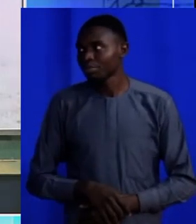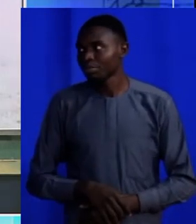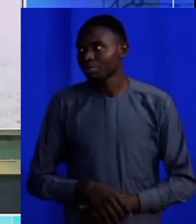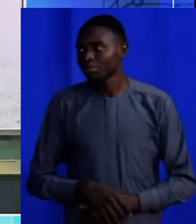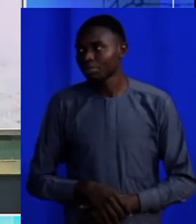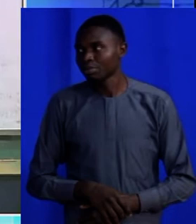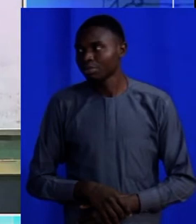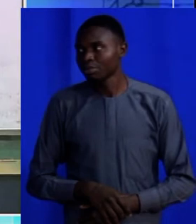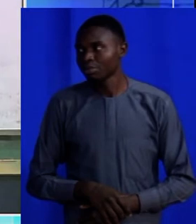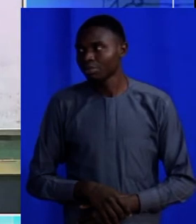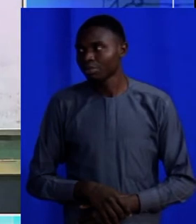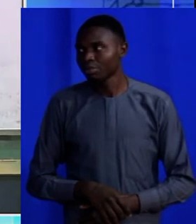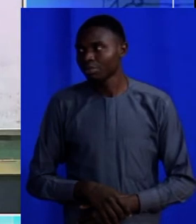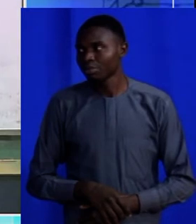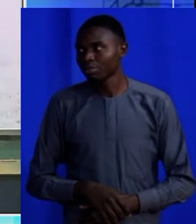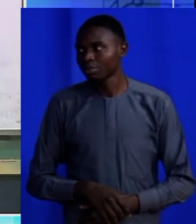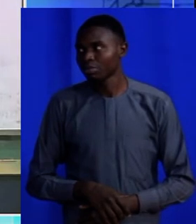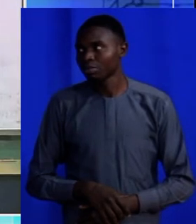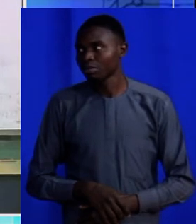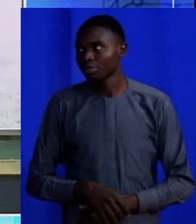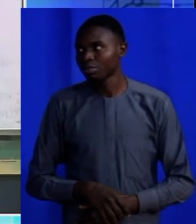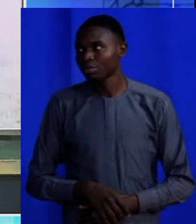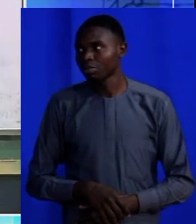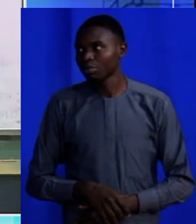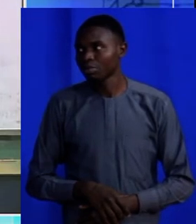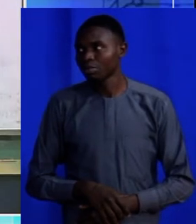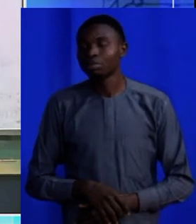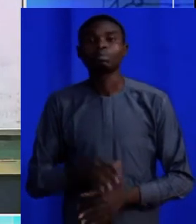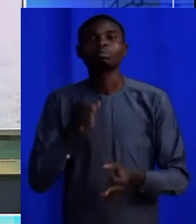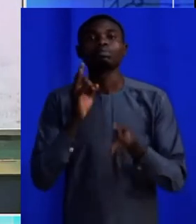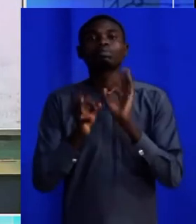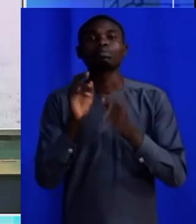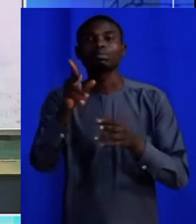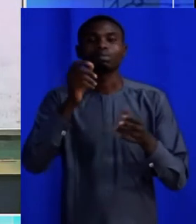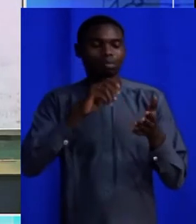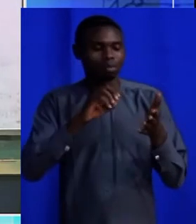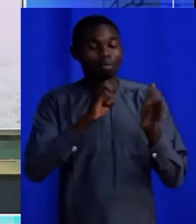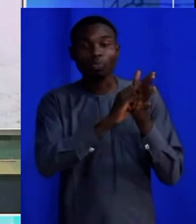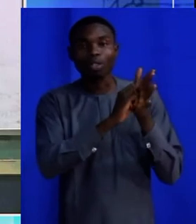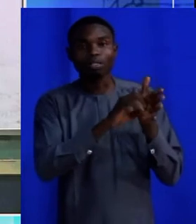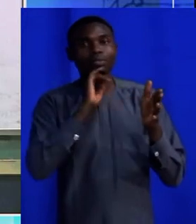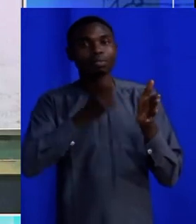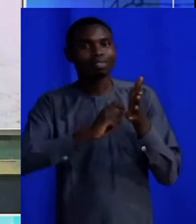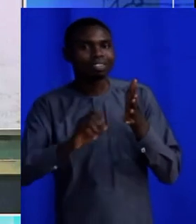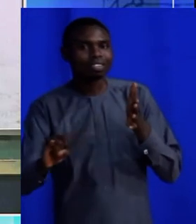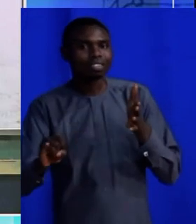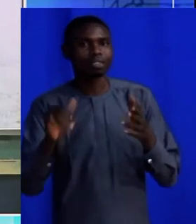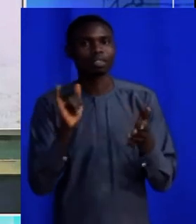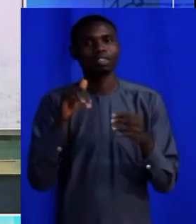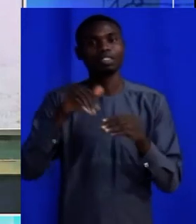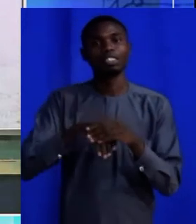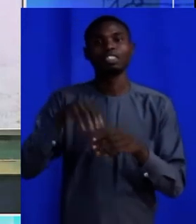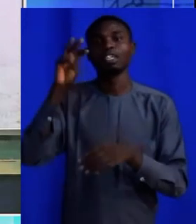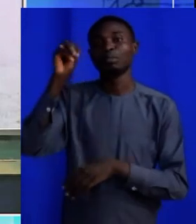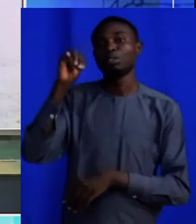gain. You may see advantages. So all they are the same. So what